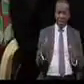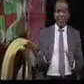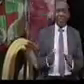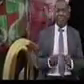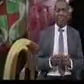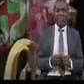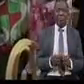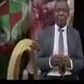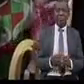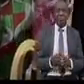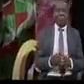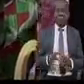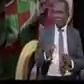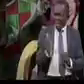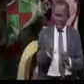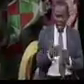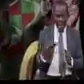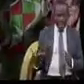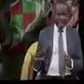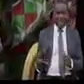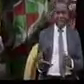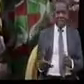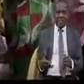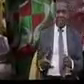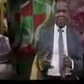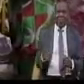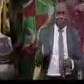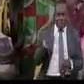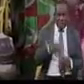Anything in your baggage